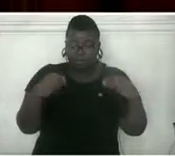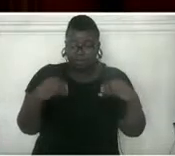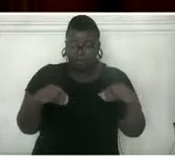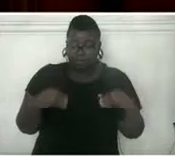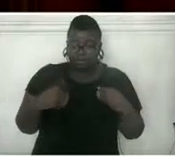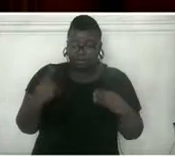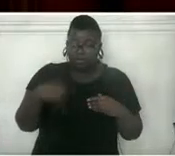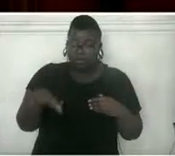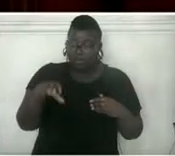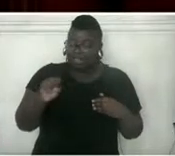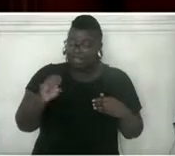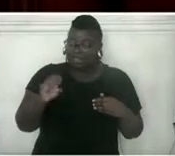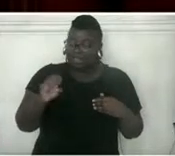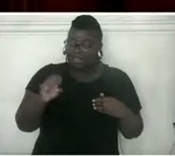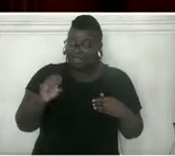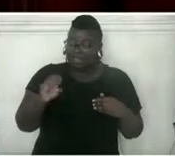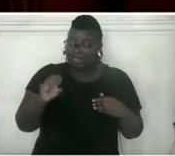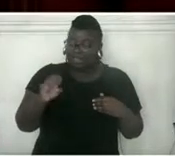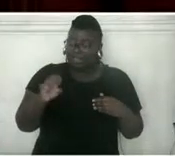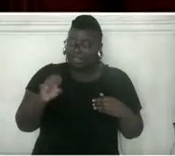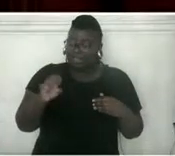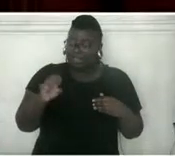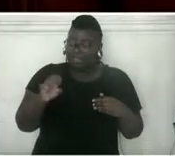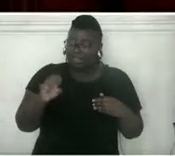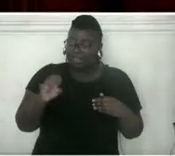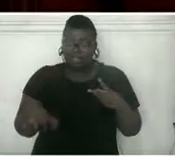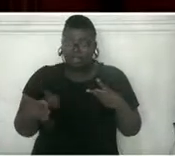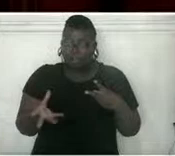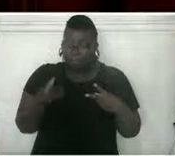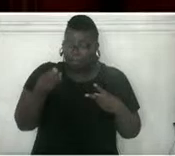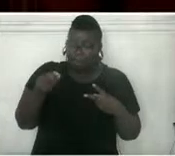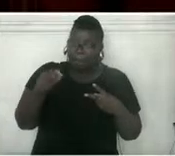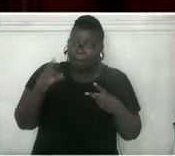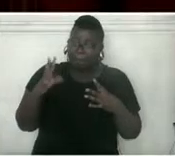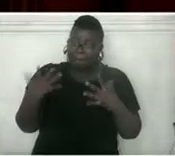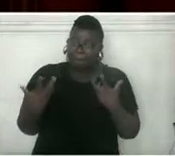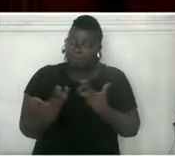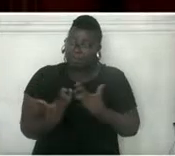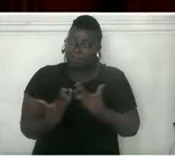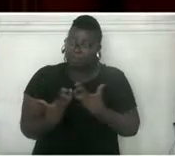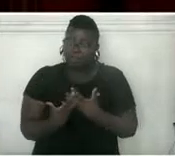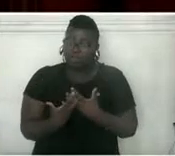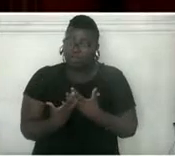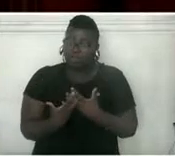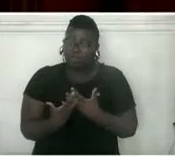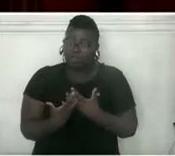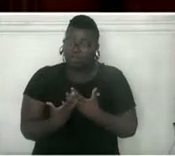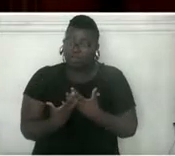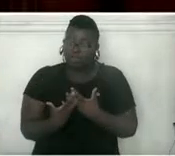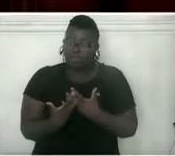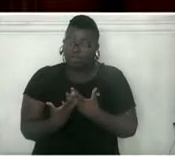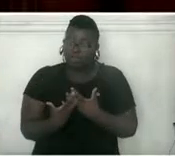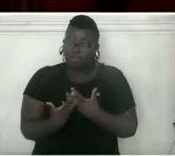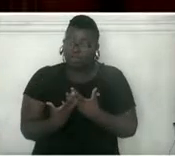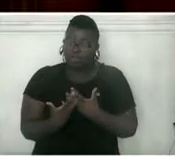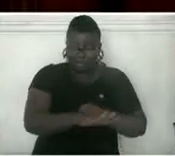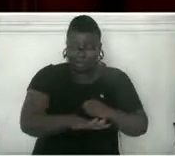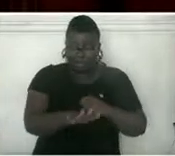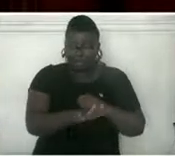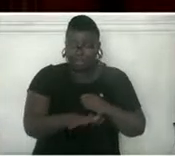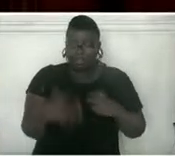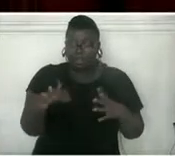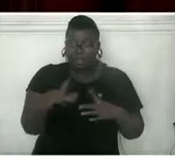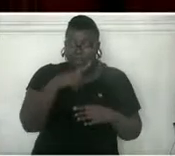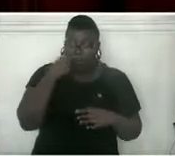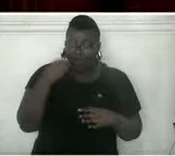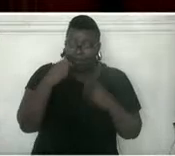the SEZ. Secondly, we have secured a suitable industrial site at